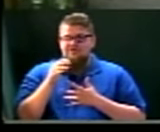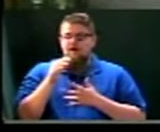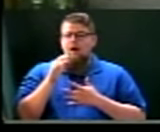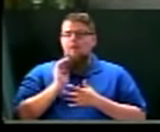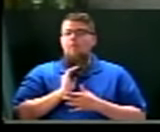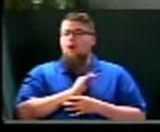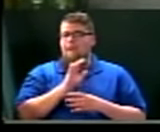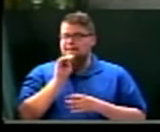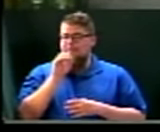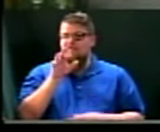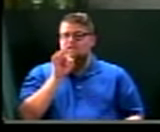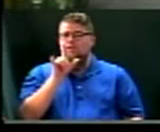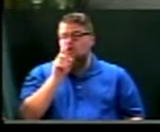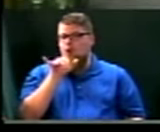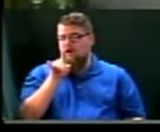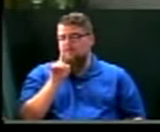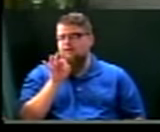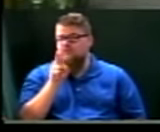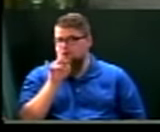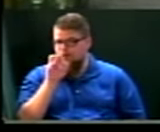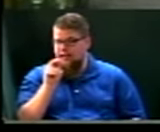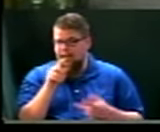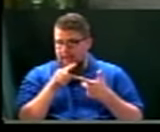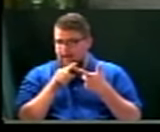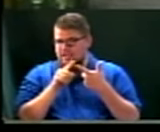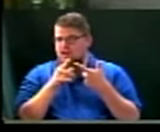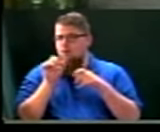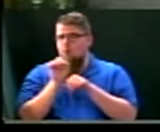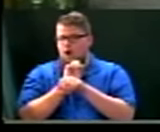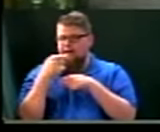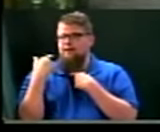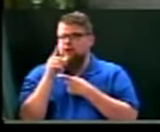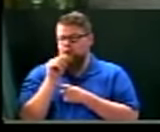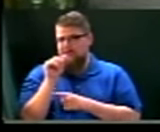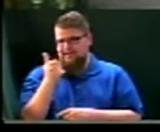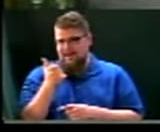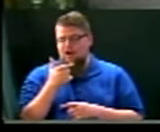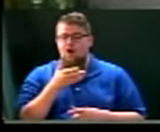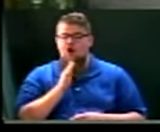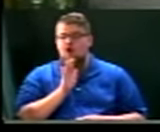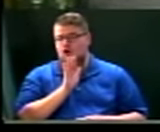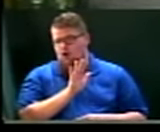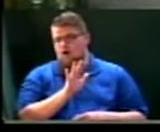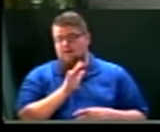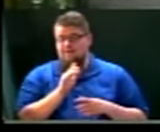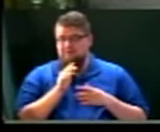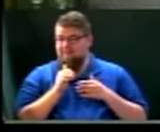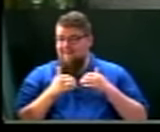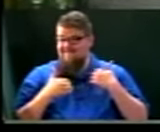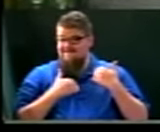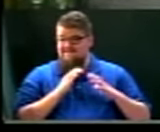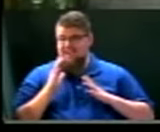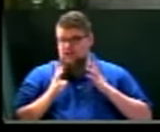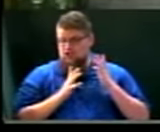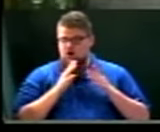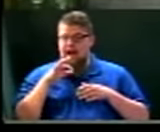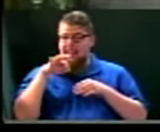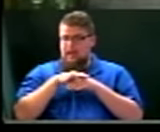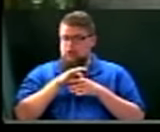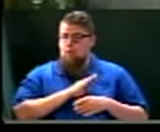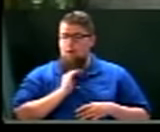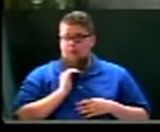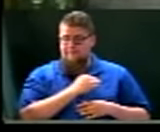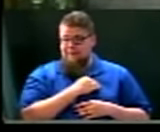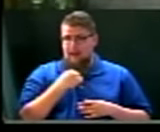Lynn Fugit, has also served since 2010. In addition to her official capacity as an elected board member, which